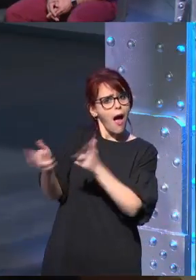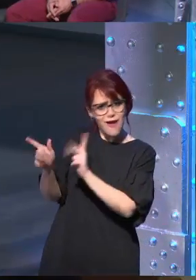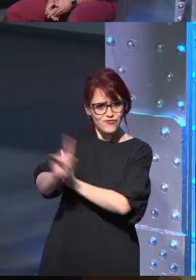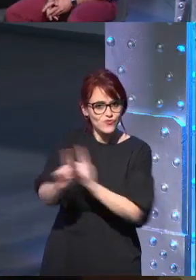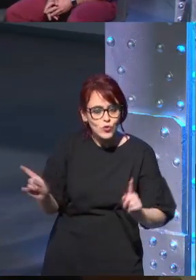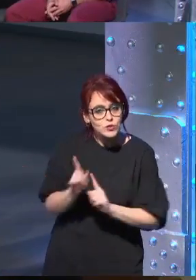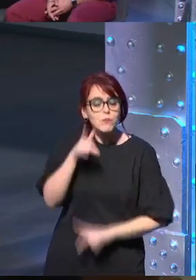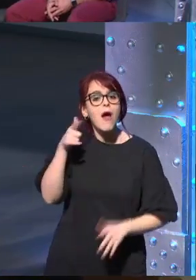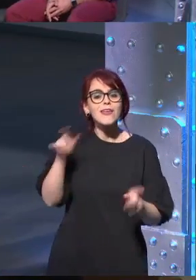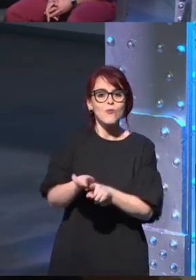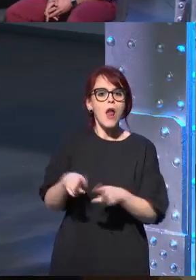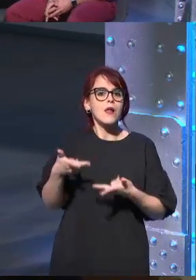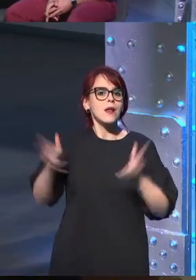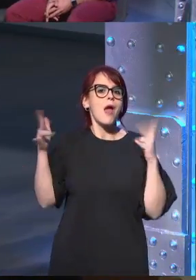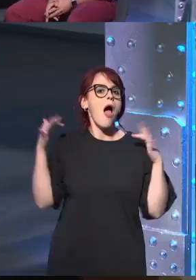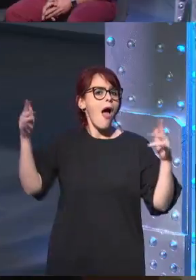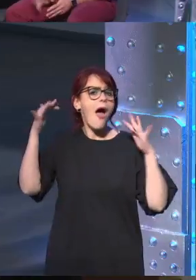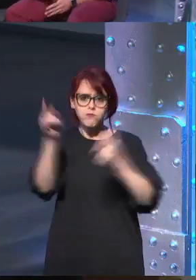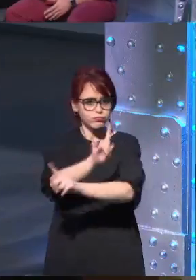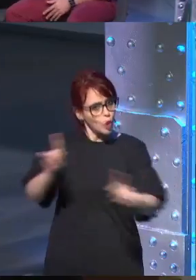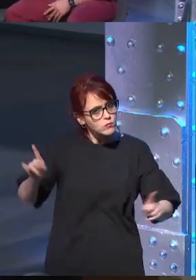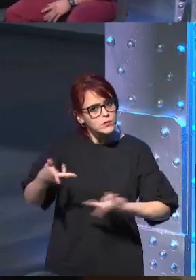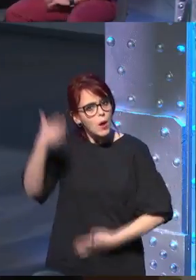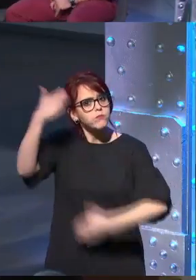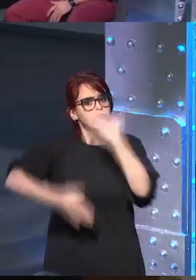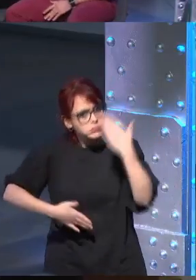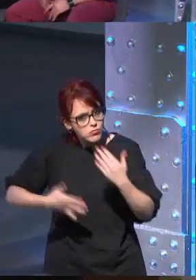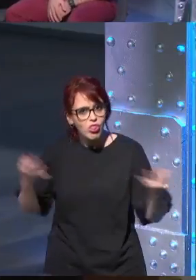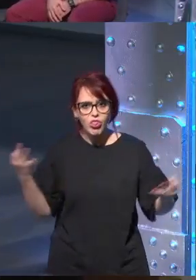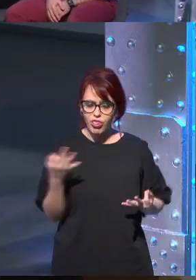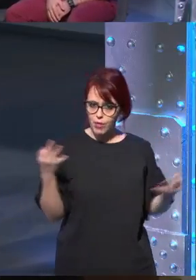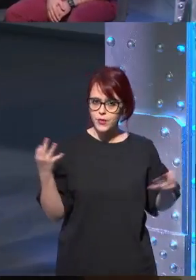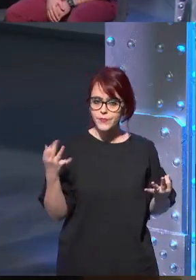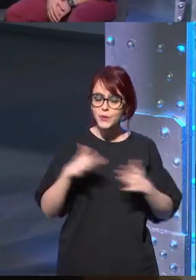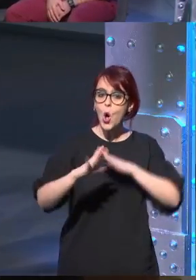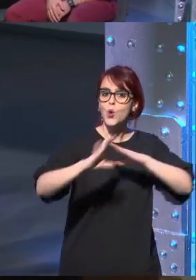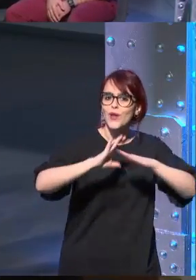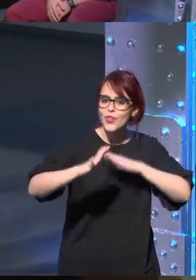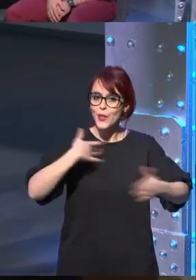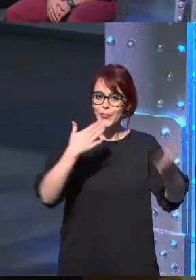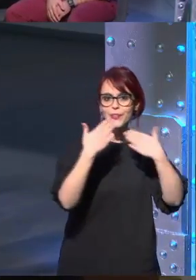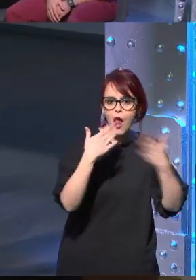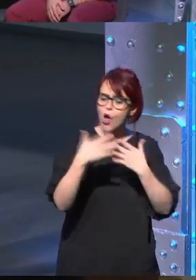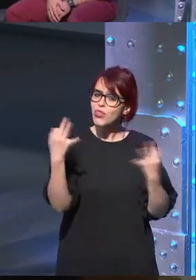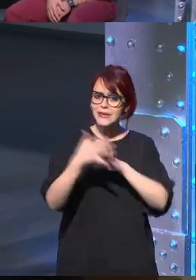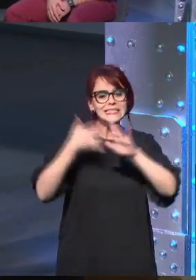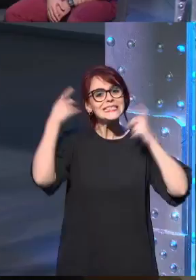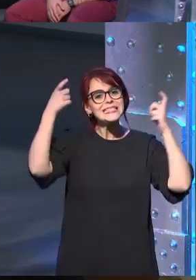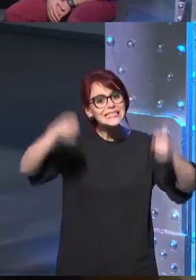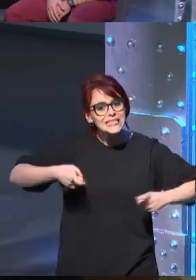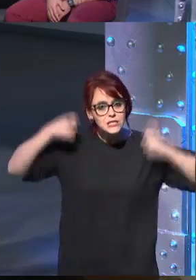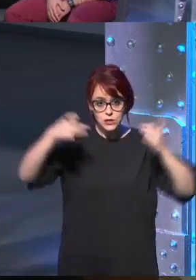that children understand that it's not an environment where everything